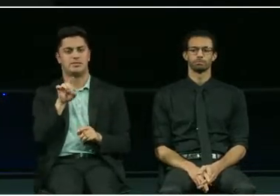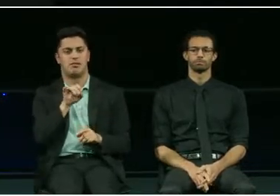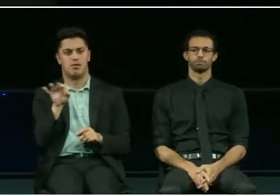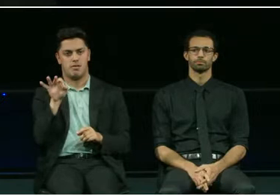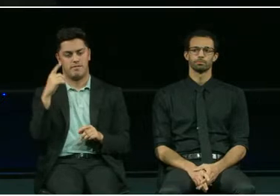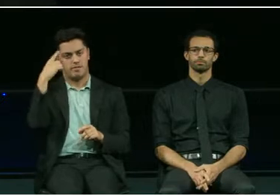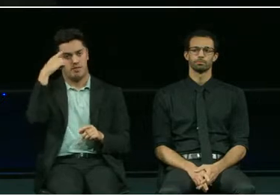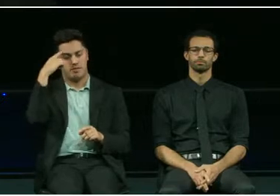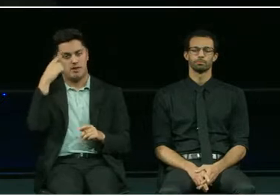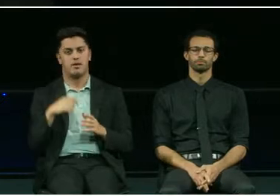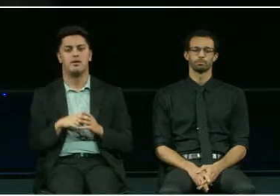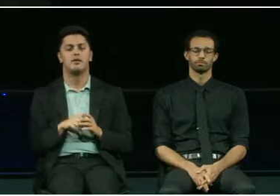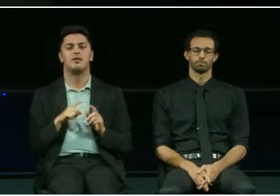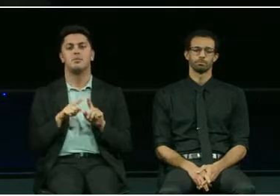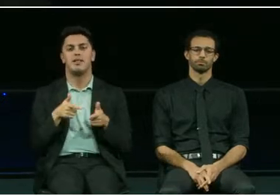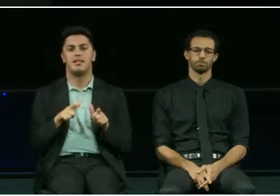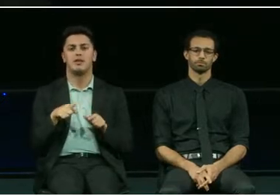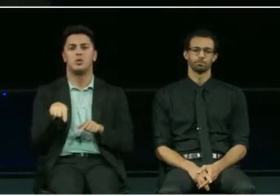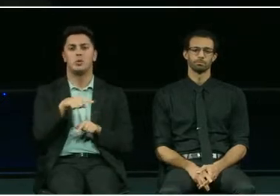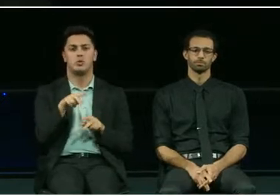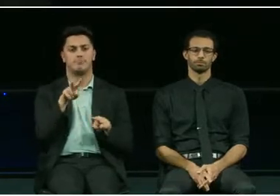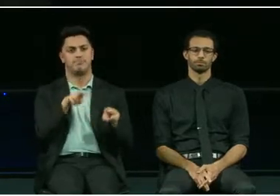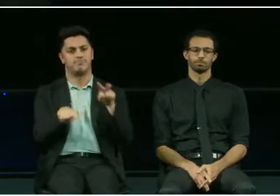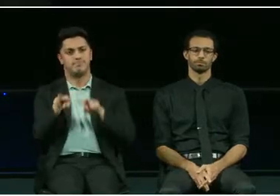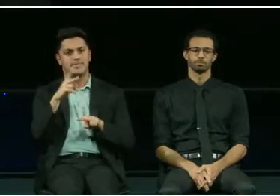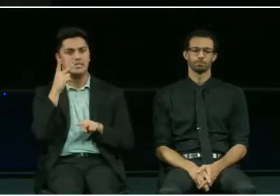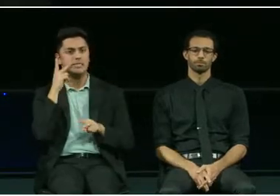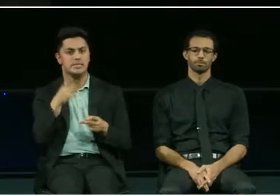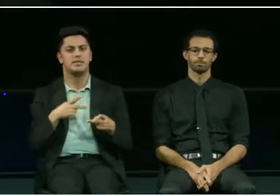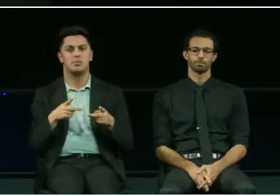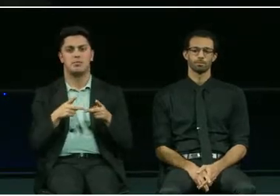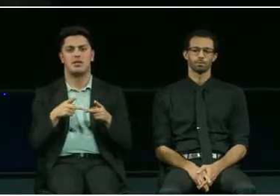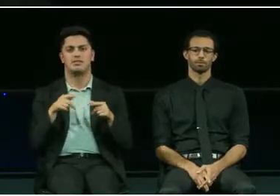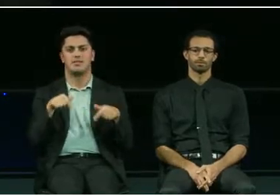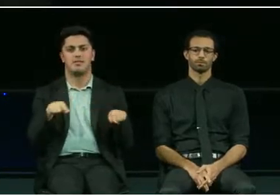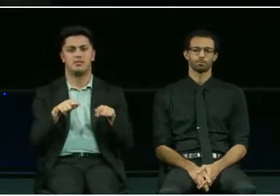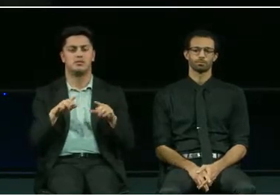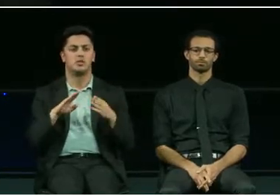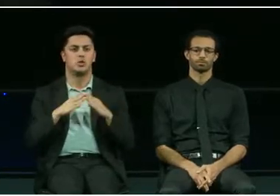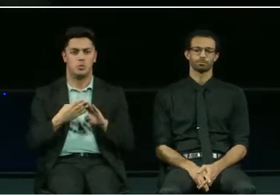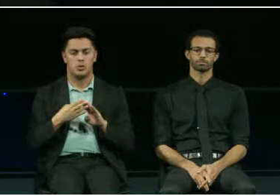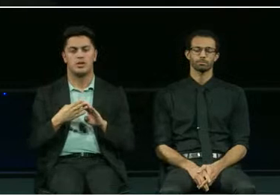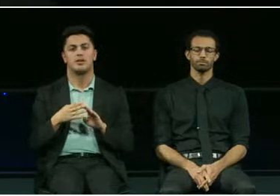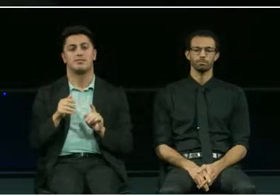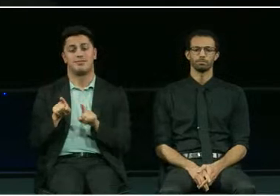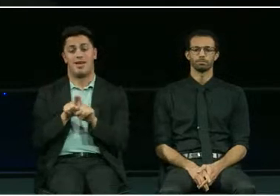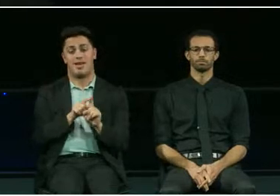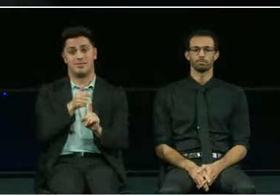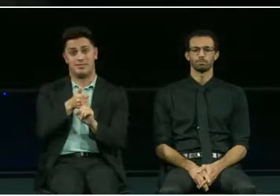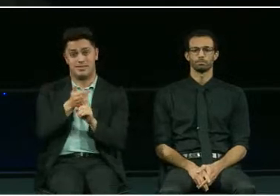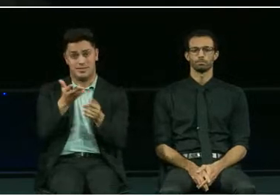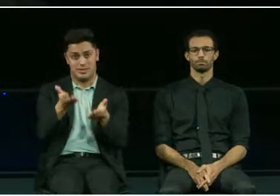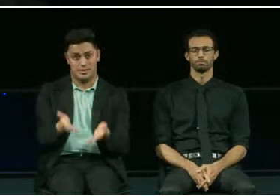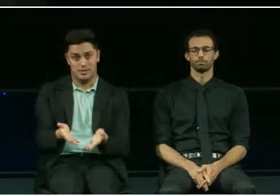you see the place of these communities as it is, but try to,